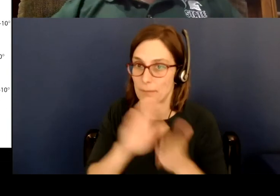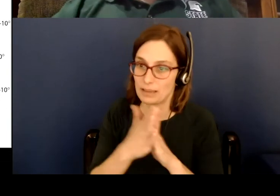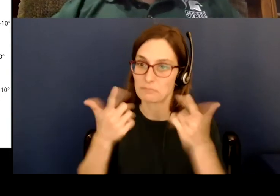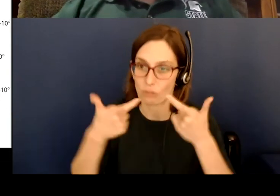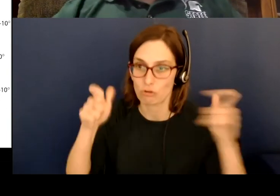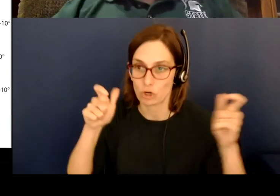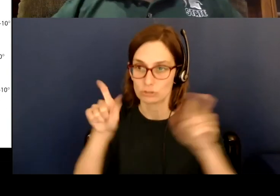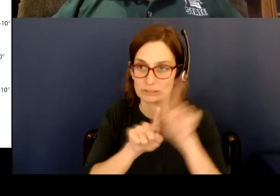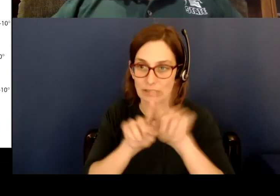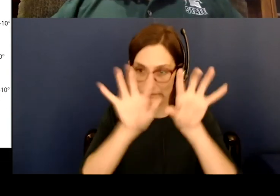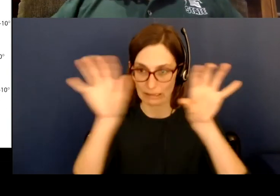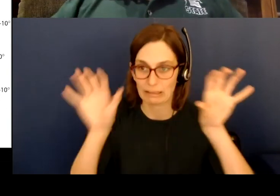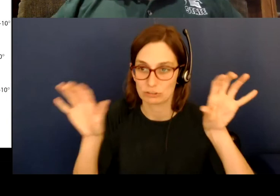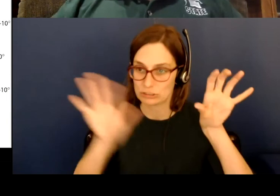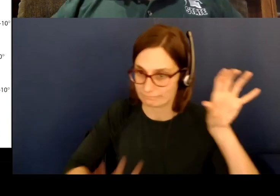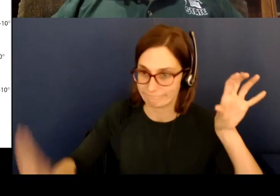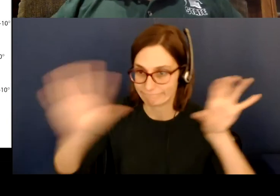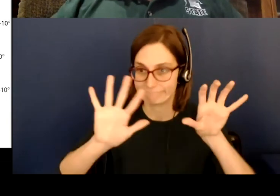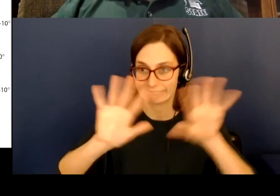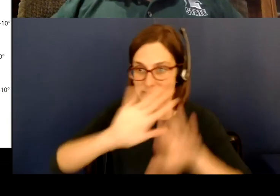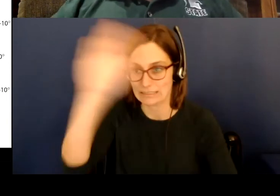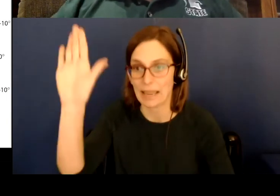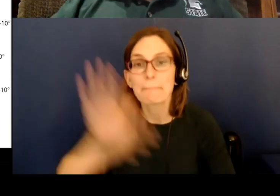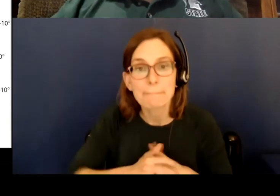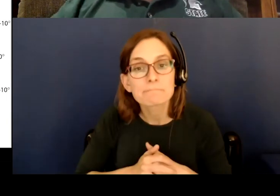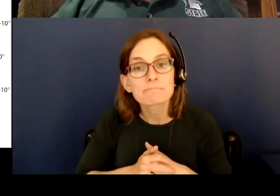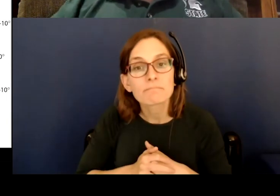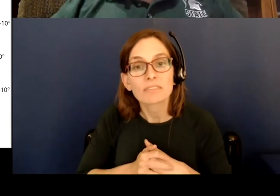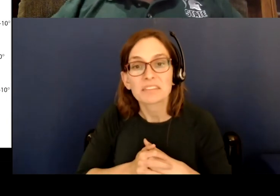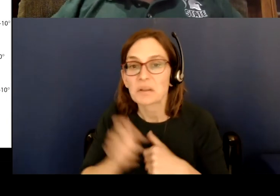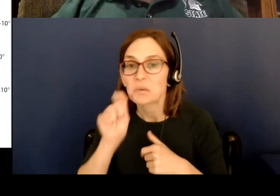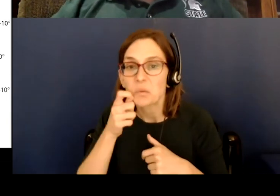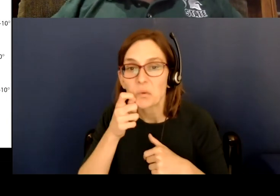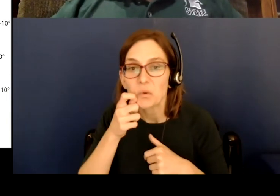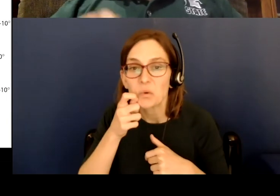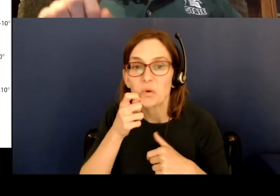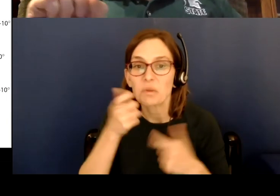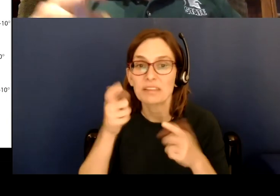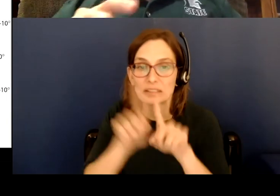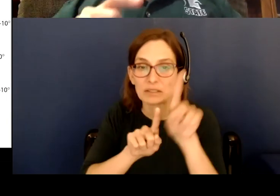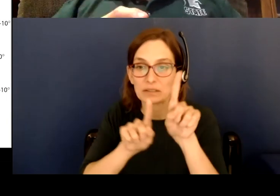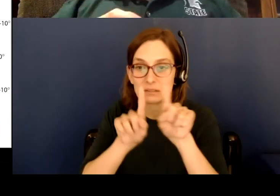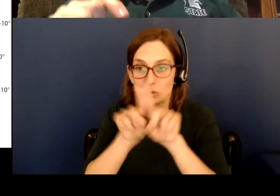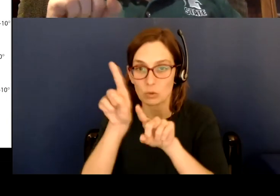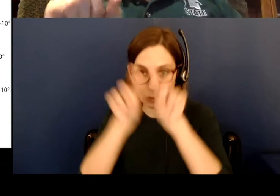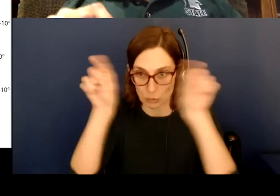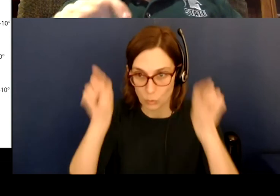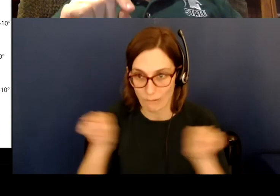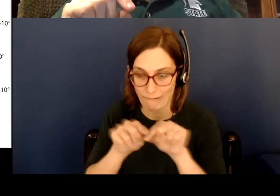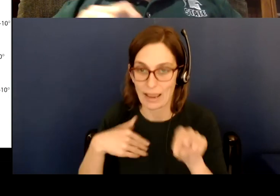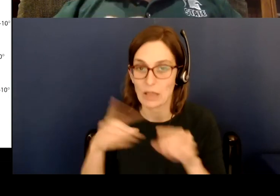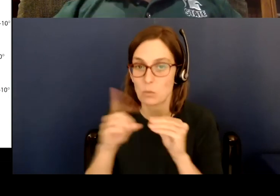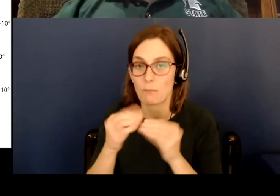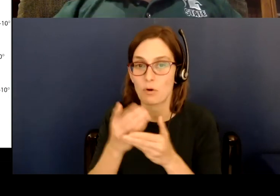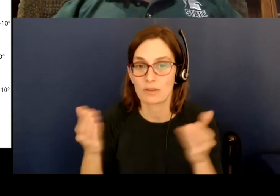sky. What's also neat is this great square of Pegasus has one more feature. And use this. It gives you